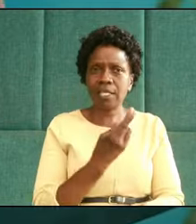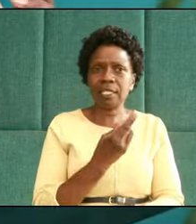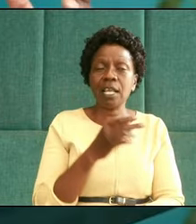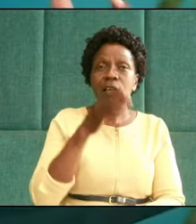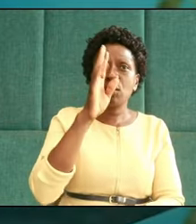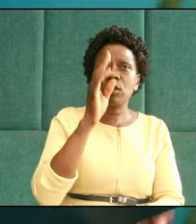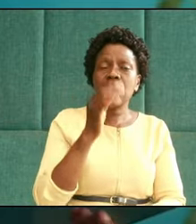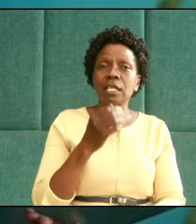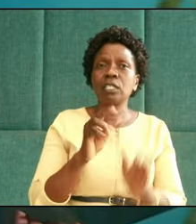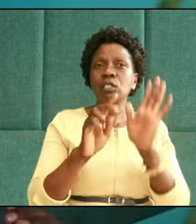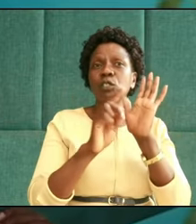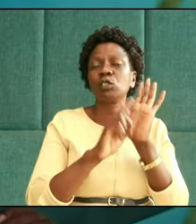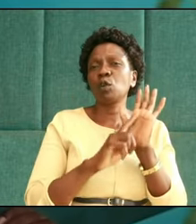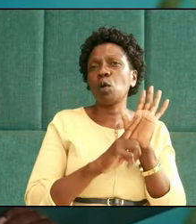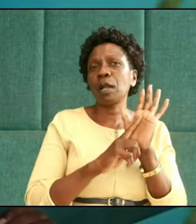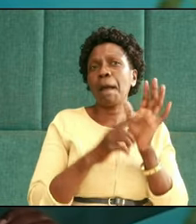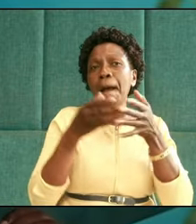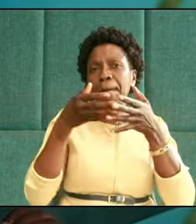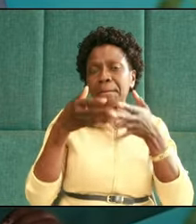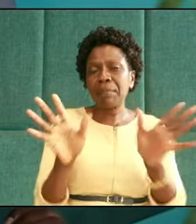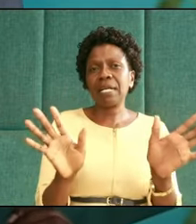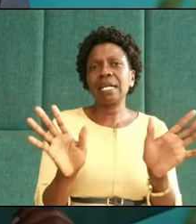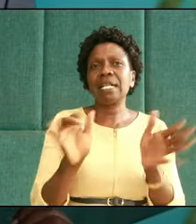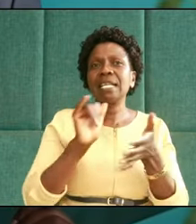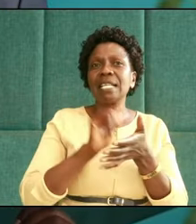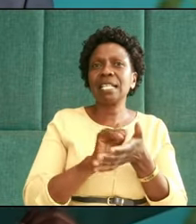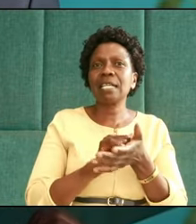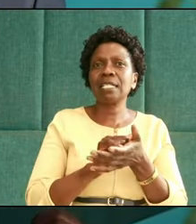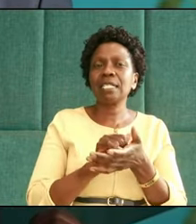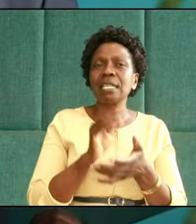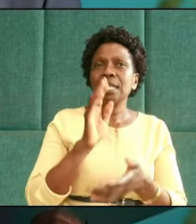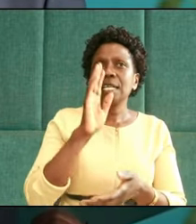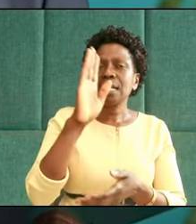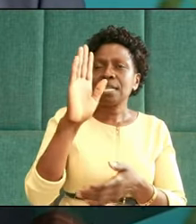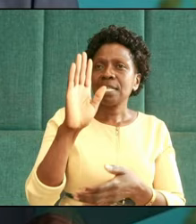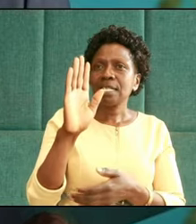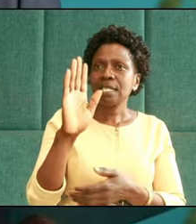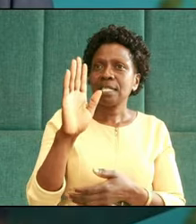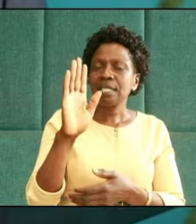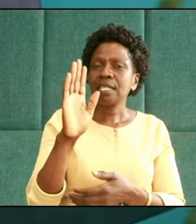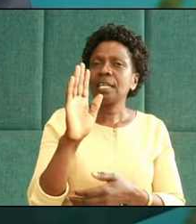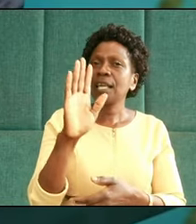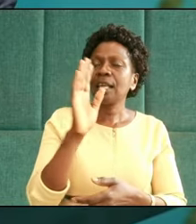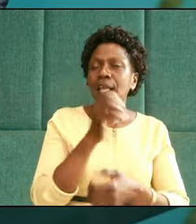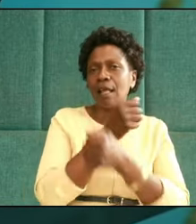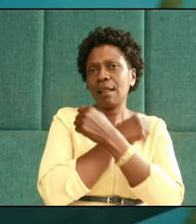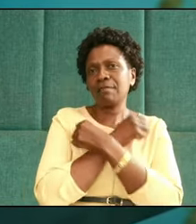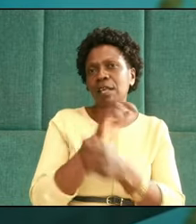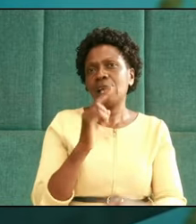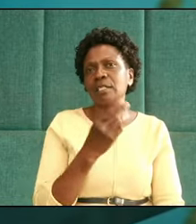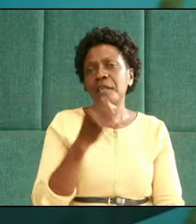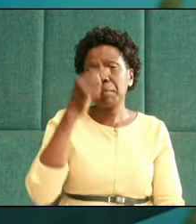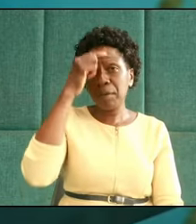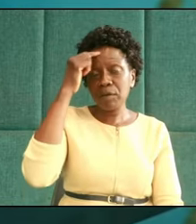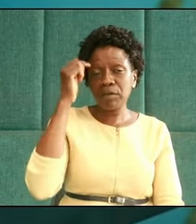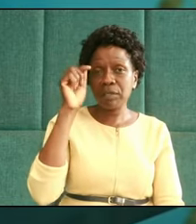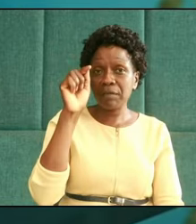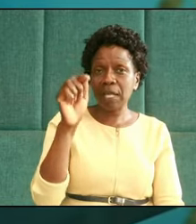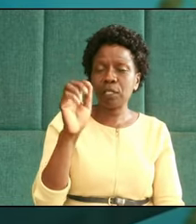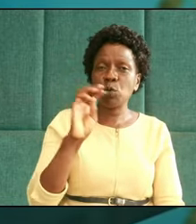God has shown publicly that he is biased in favor of us. Because of that, we